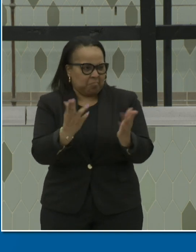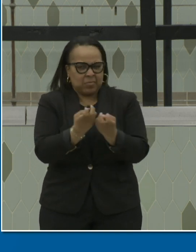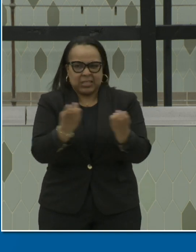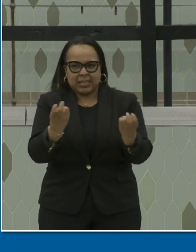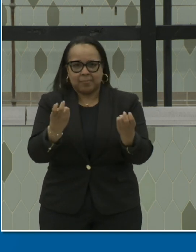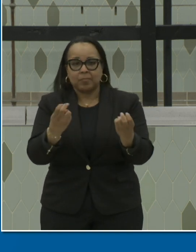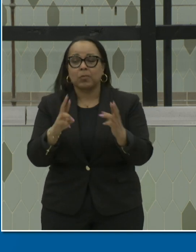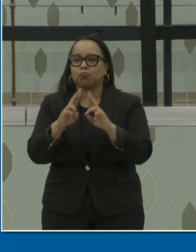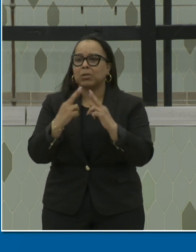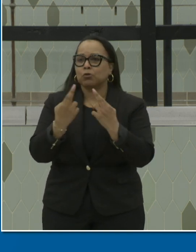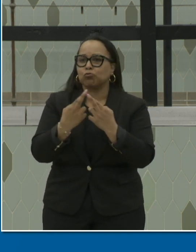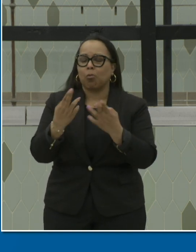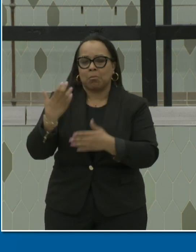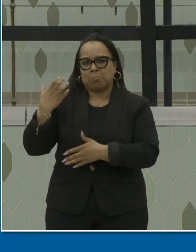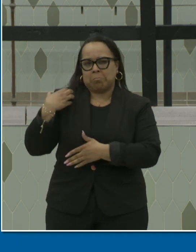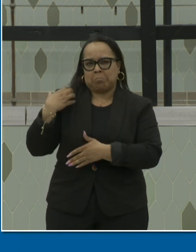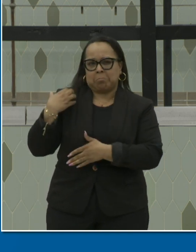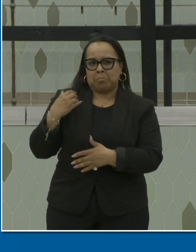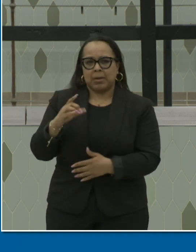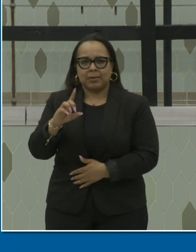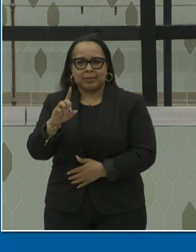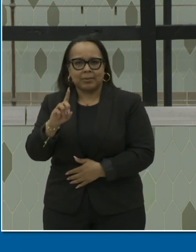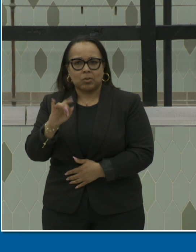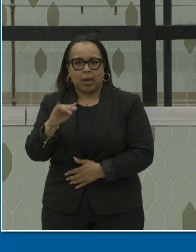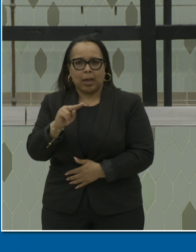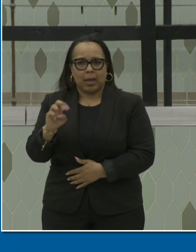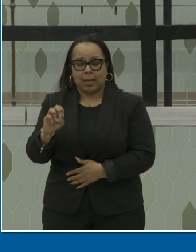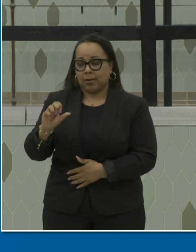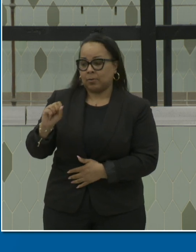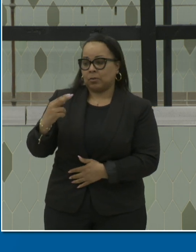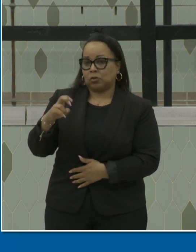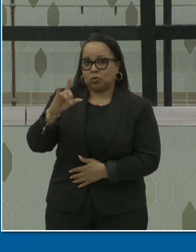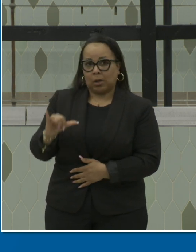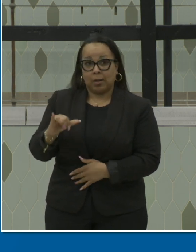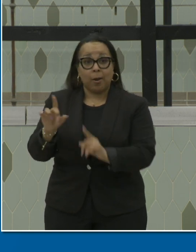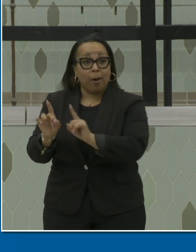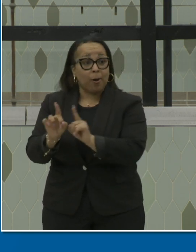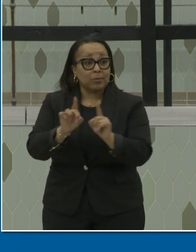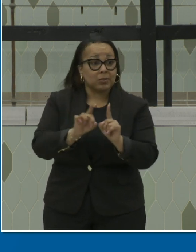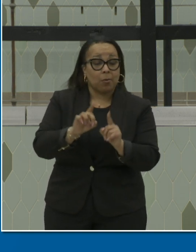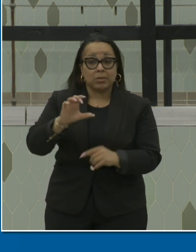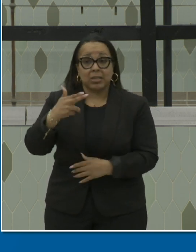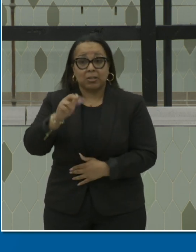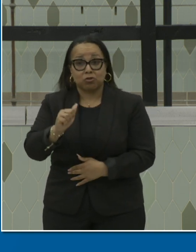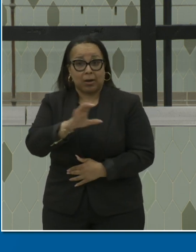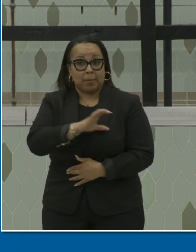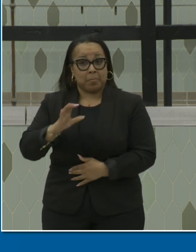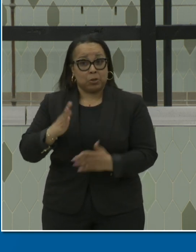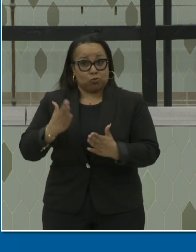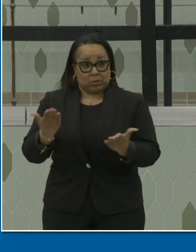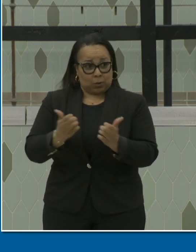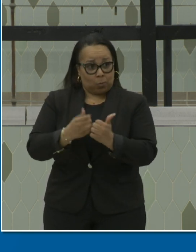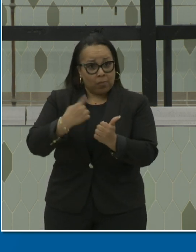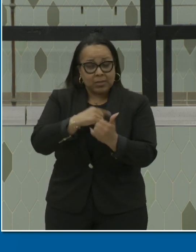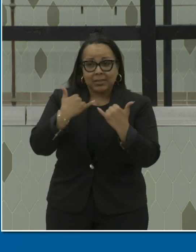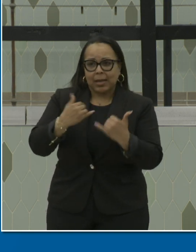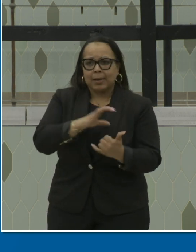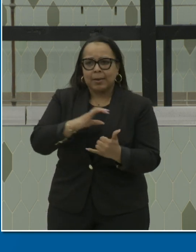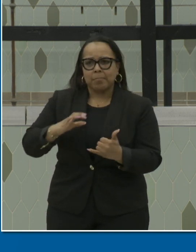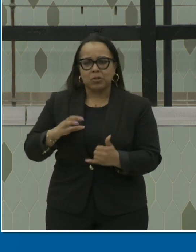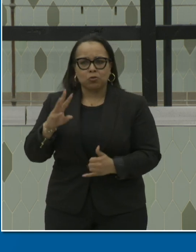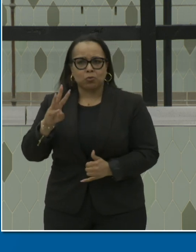our regional administrator, Diane Shelley. And I'd also like to acknowledge our CHA commissioners who are here with us today,